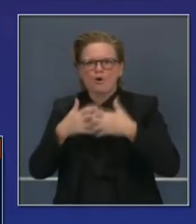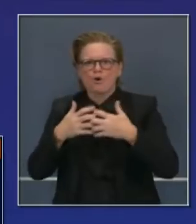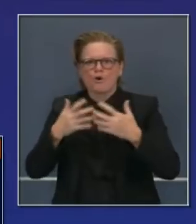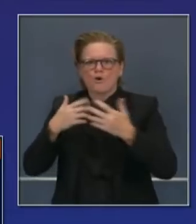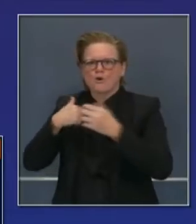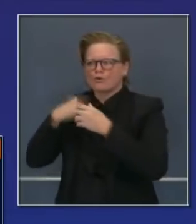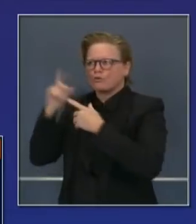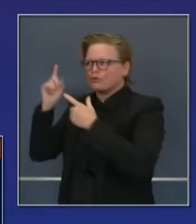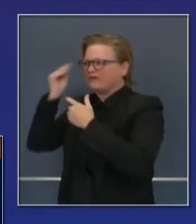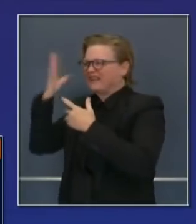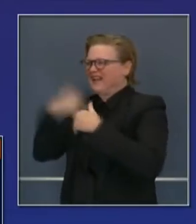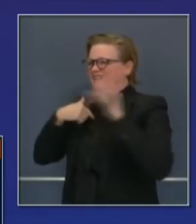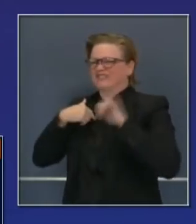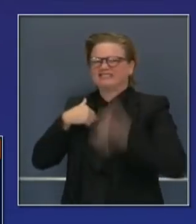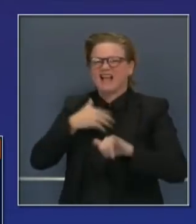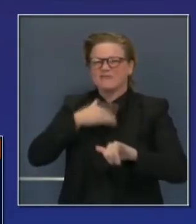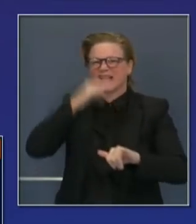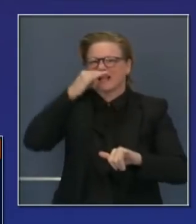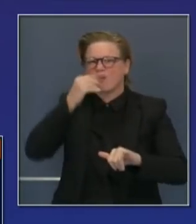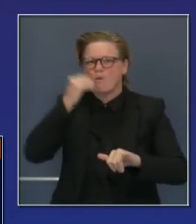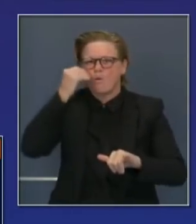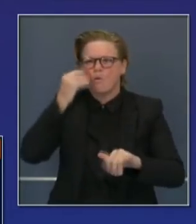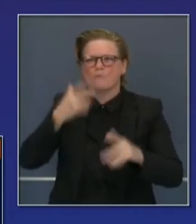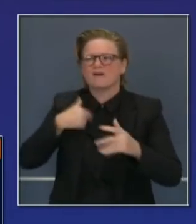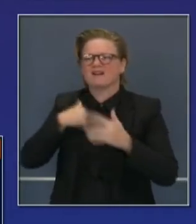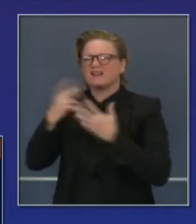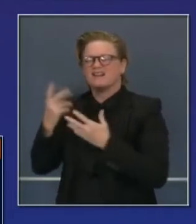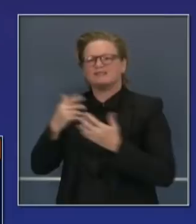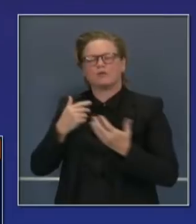the mychildcare.ca.gov website,